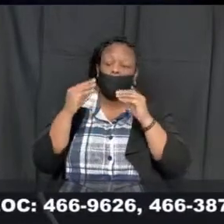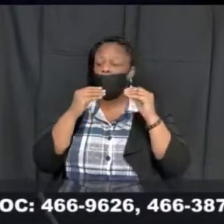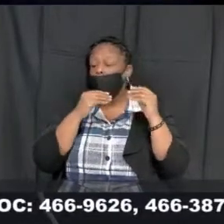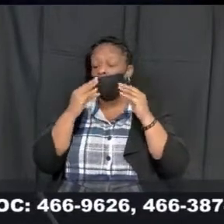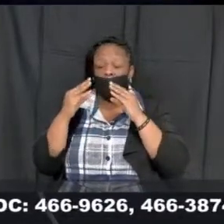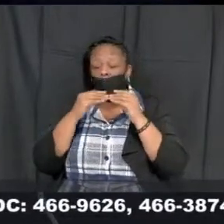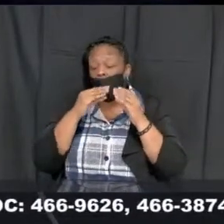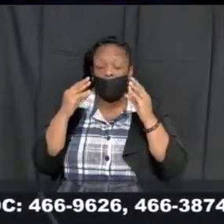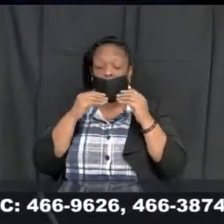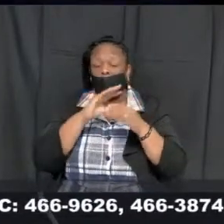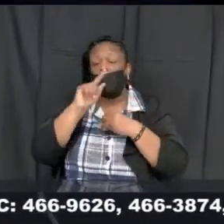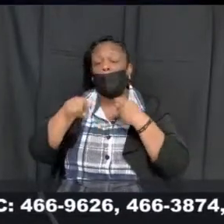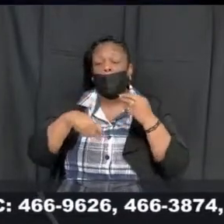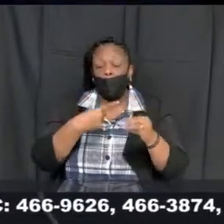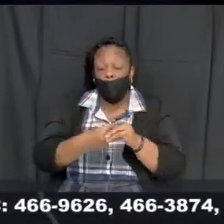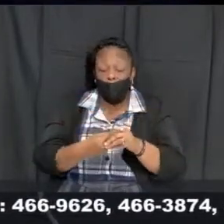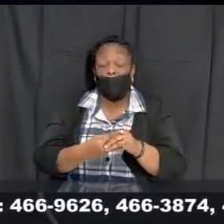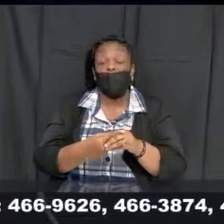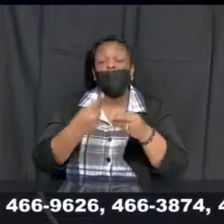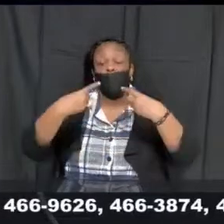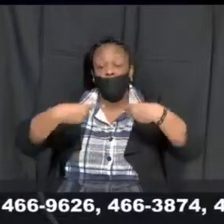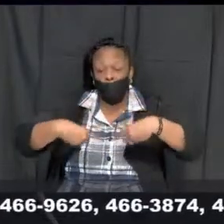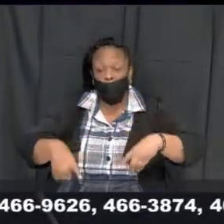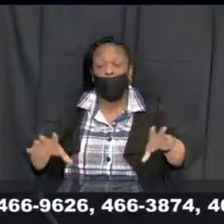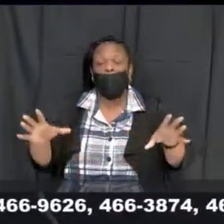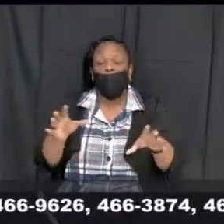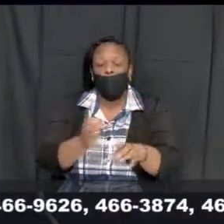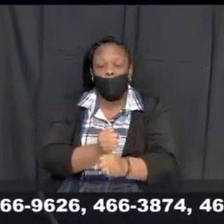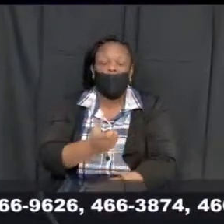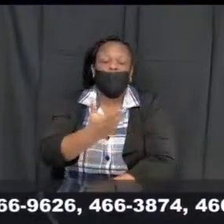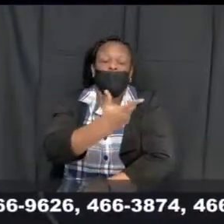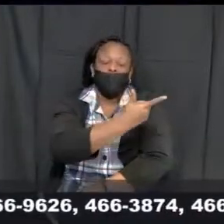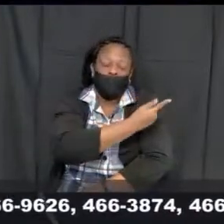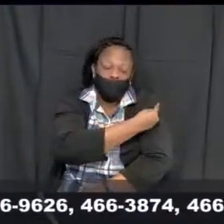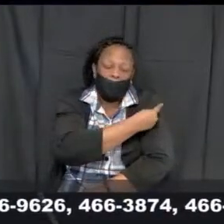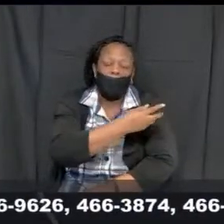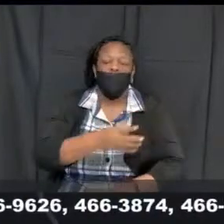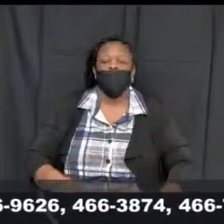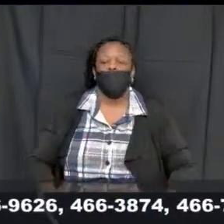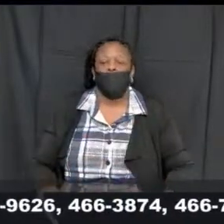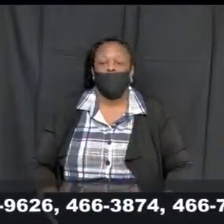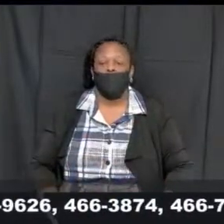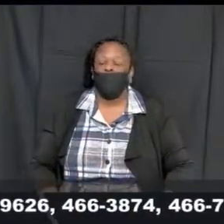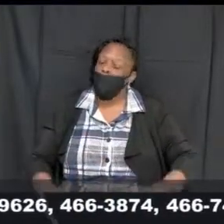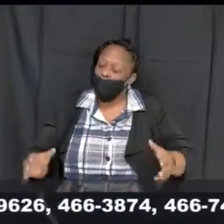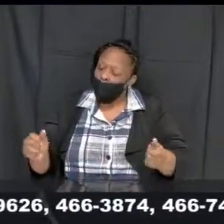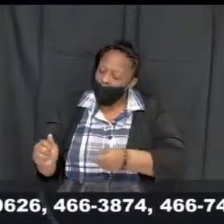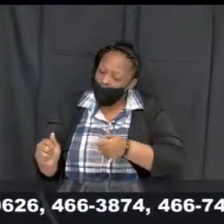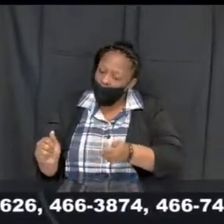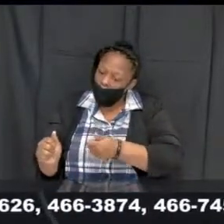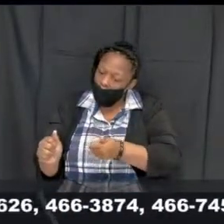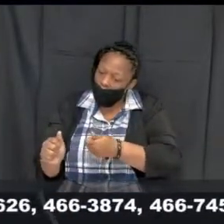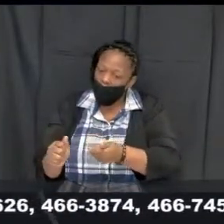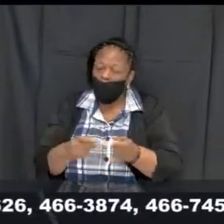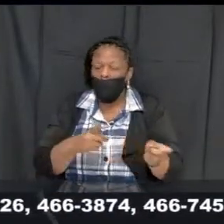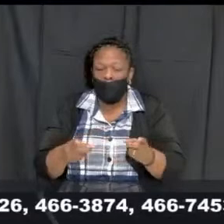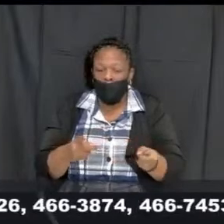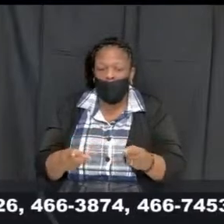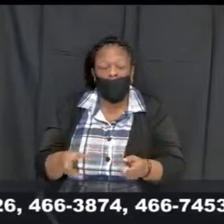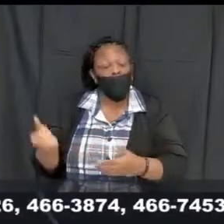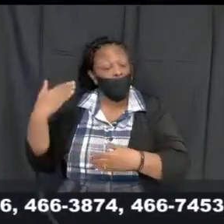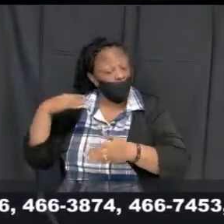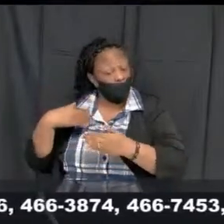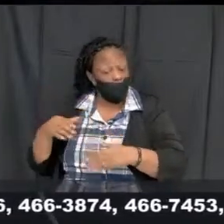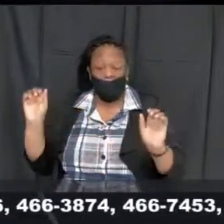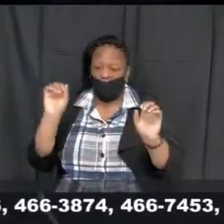And all we're asking the general public is to continue to follow us just like you did in the beginning. In the beginning when we went into the lockdown,